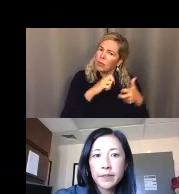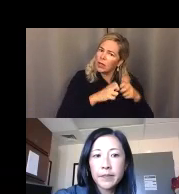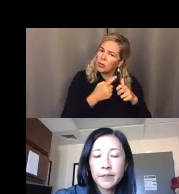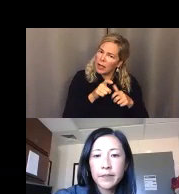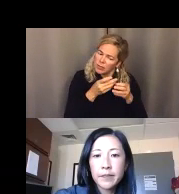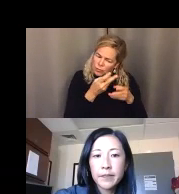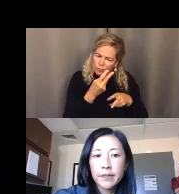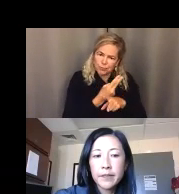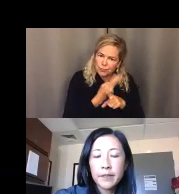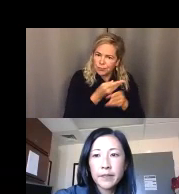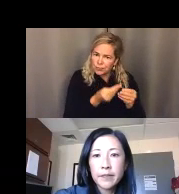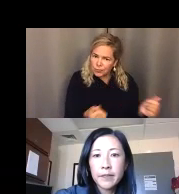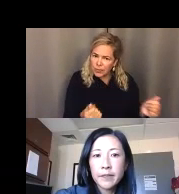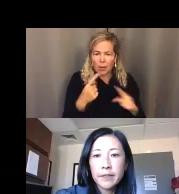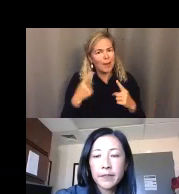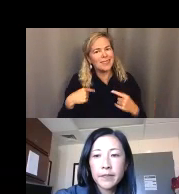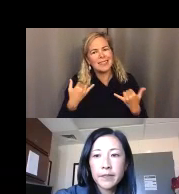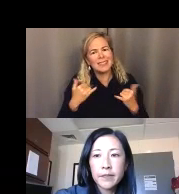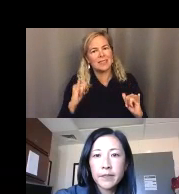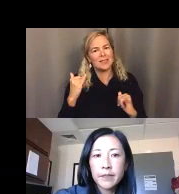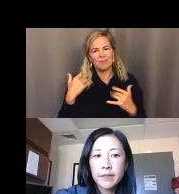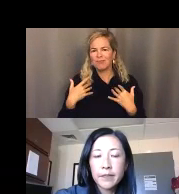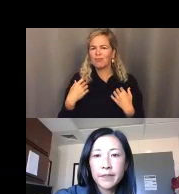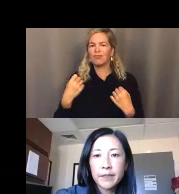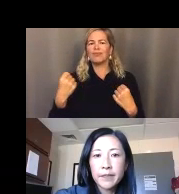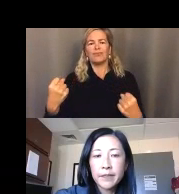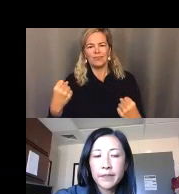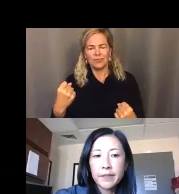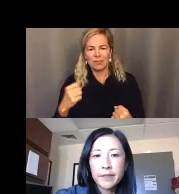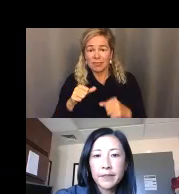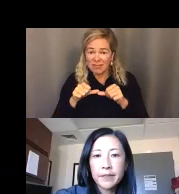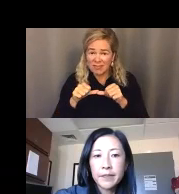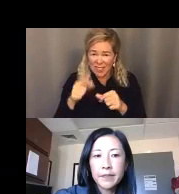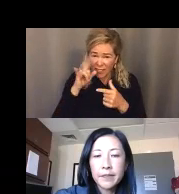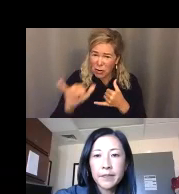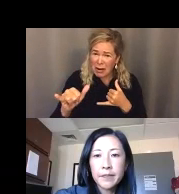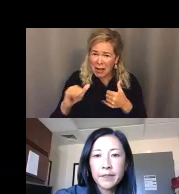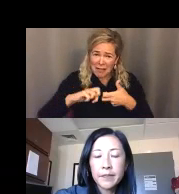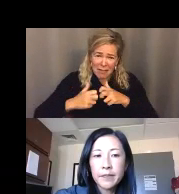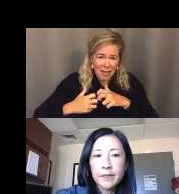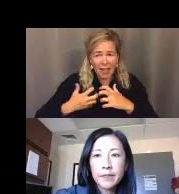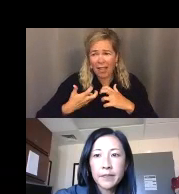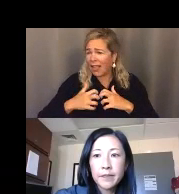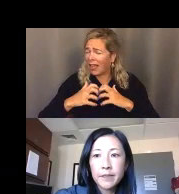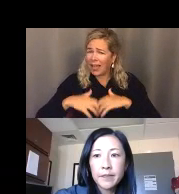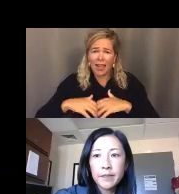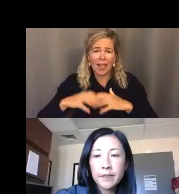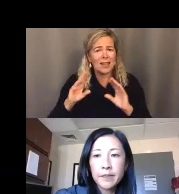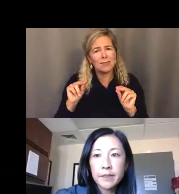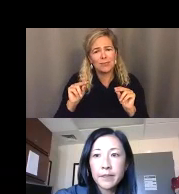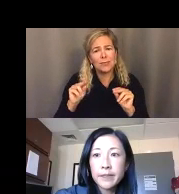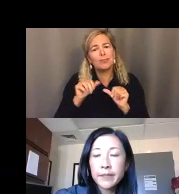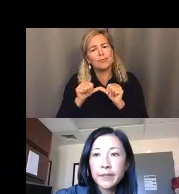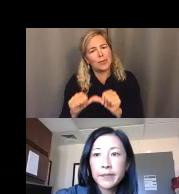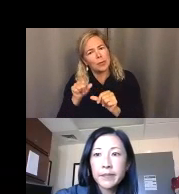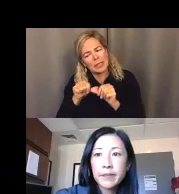I think, in many ways. This won't last forever. We'll get through it as long as we stay together and support each other